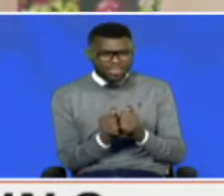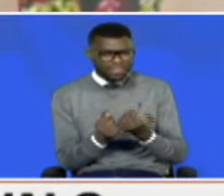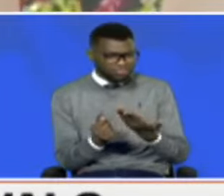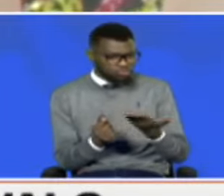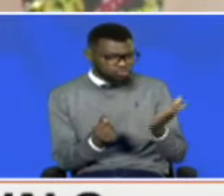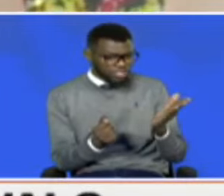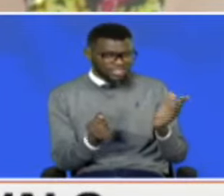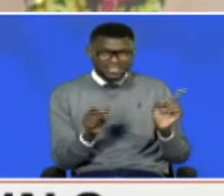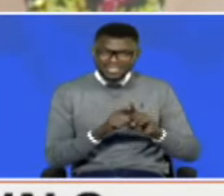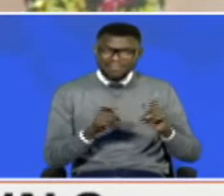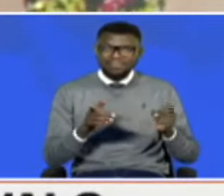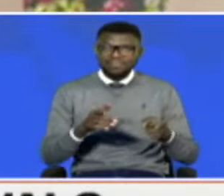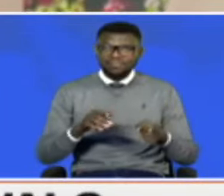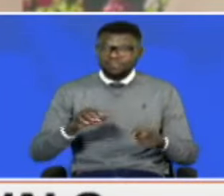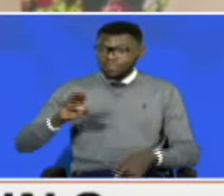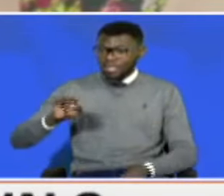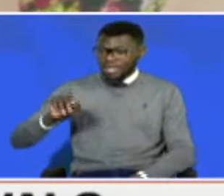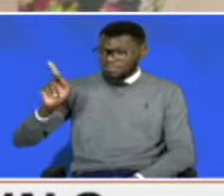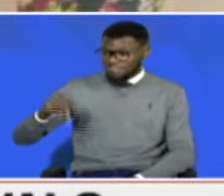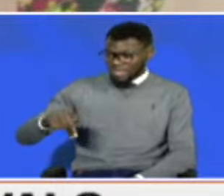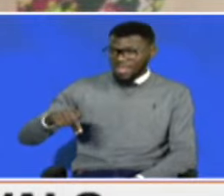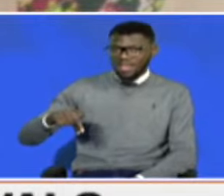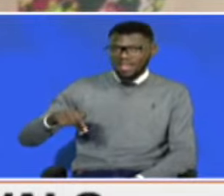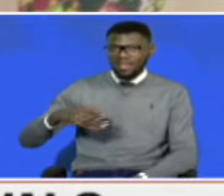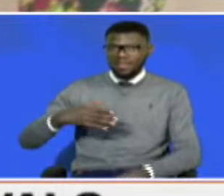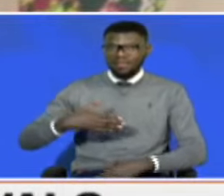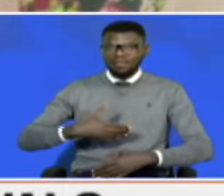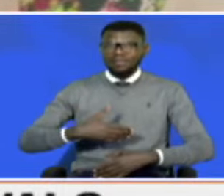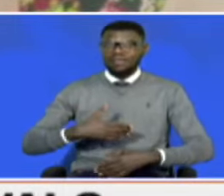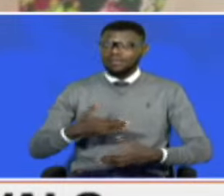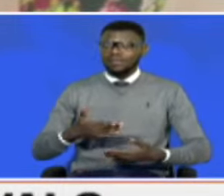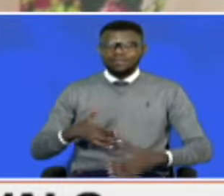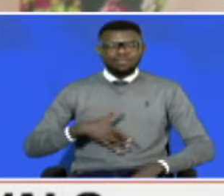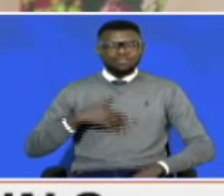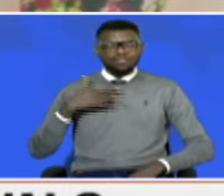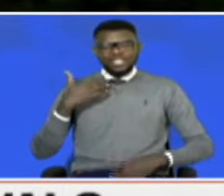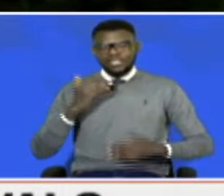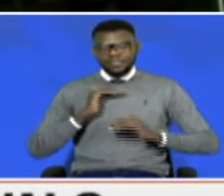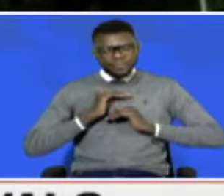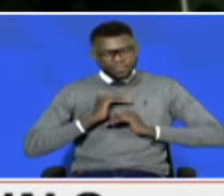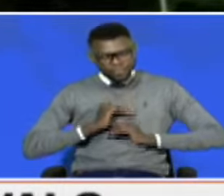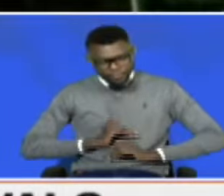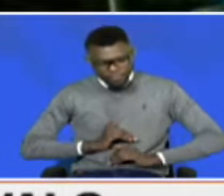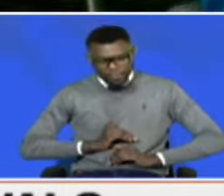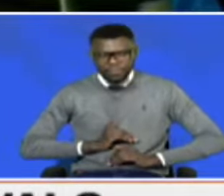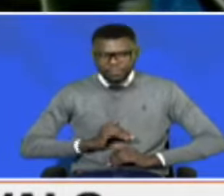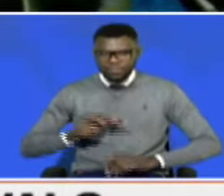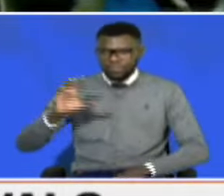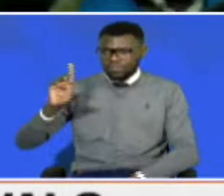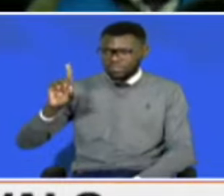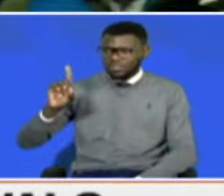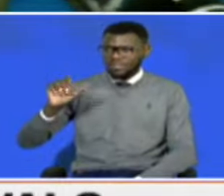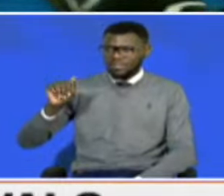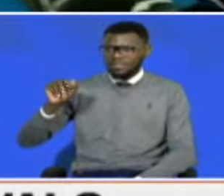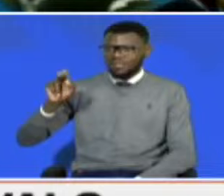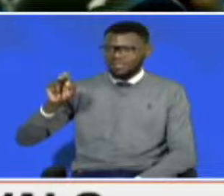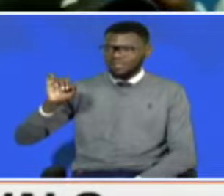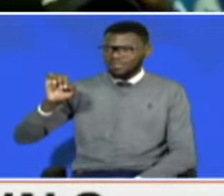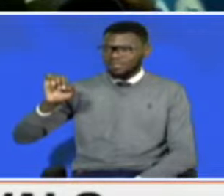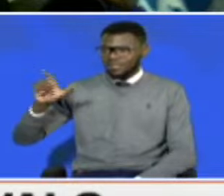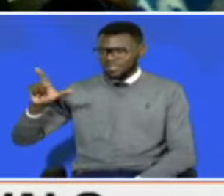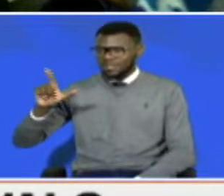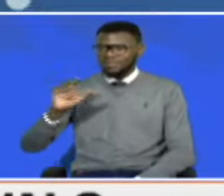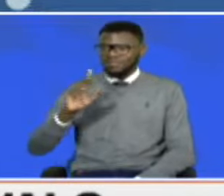leadership, especially MP, actually it heals her very quickly. Daniel Kariuki, KTN News.